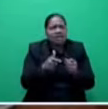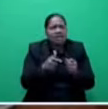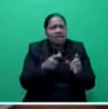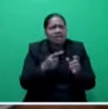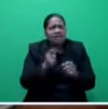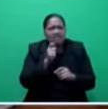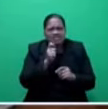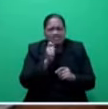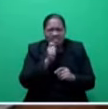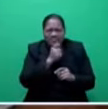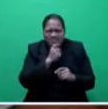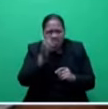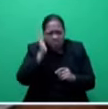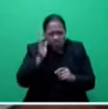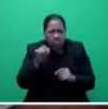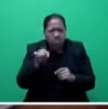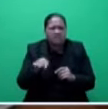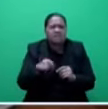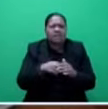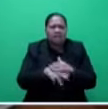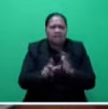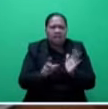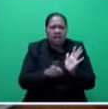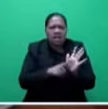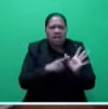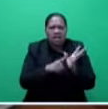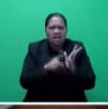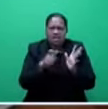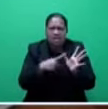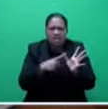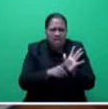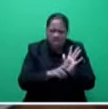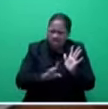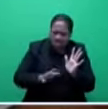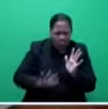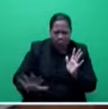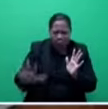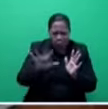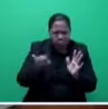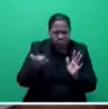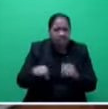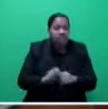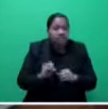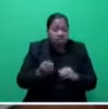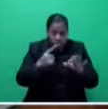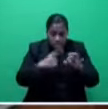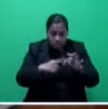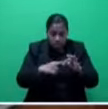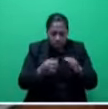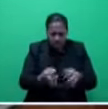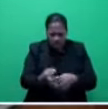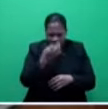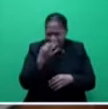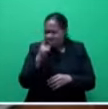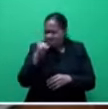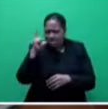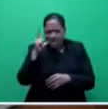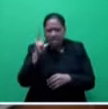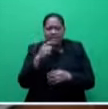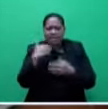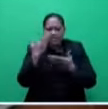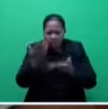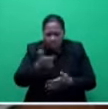affected. Mr. Speaker, if I can mention this in response to the question that was put forward by the Honourable Geringirin Tambua yesterday,